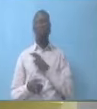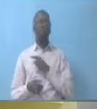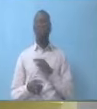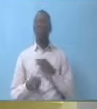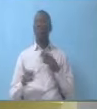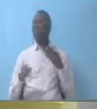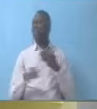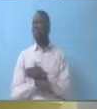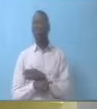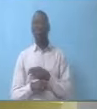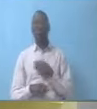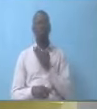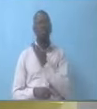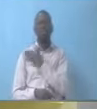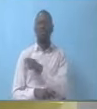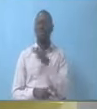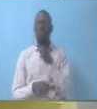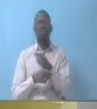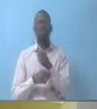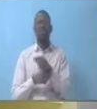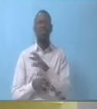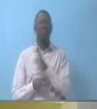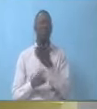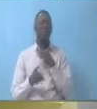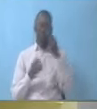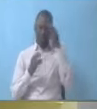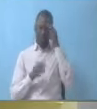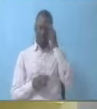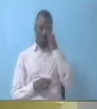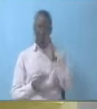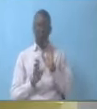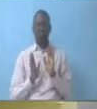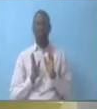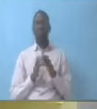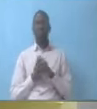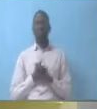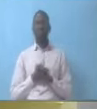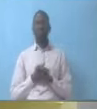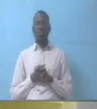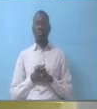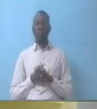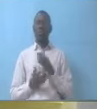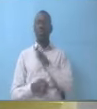leave this country for any reason. I also think that after my three